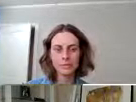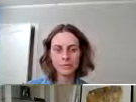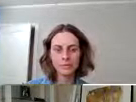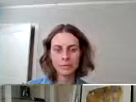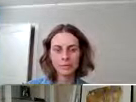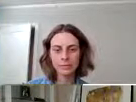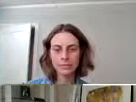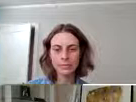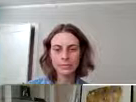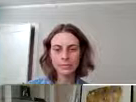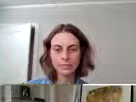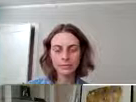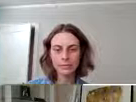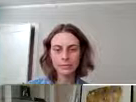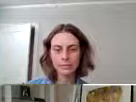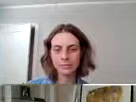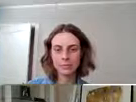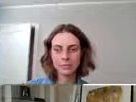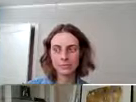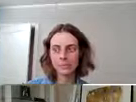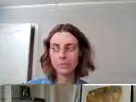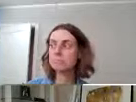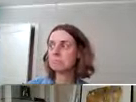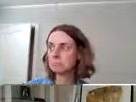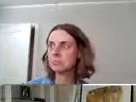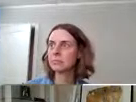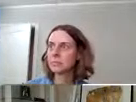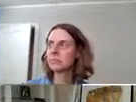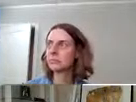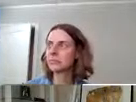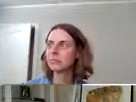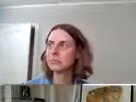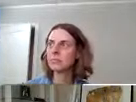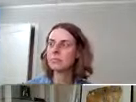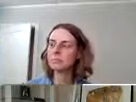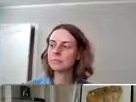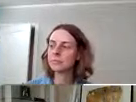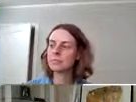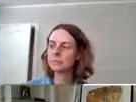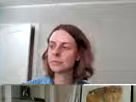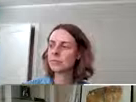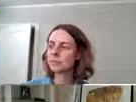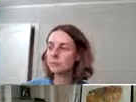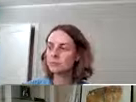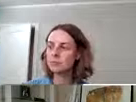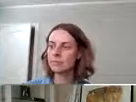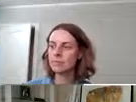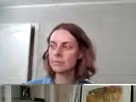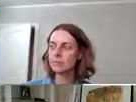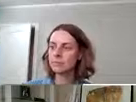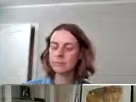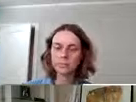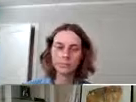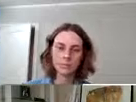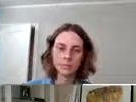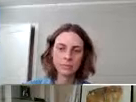Center even features a manatee live webcam. Perhaps more unexpected is the ability to drive through a